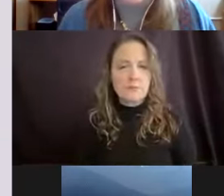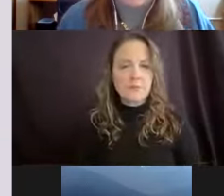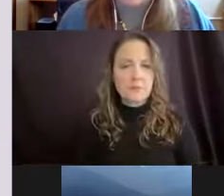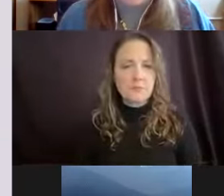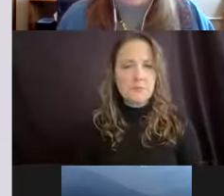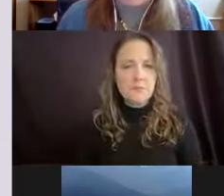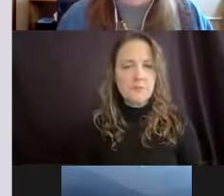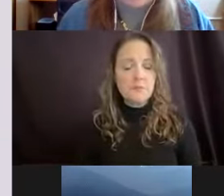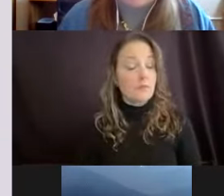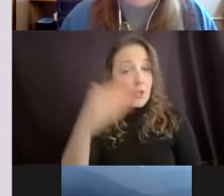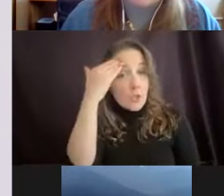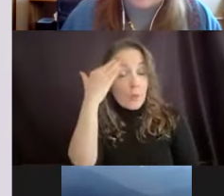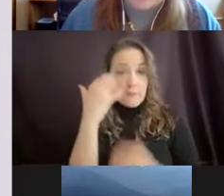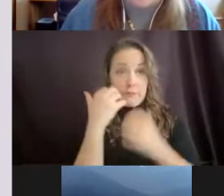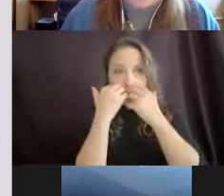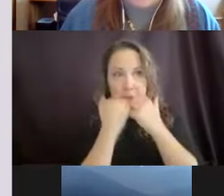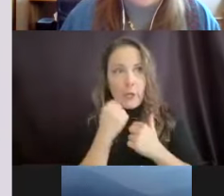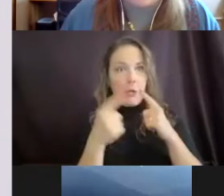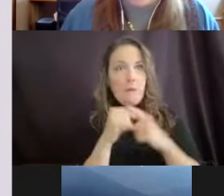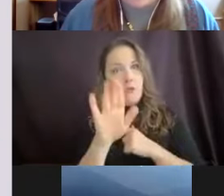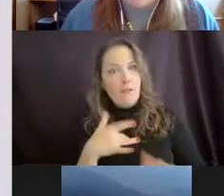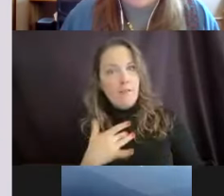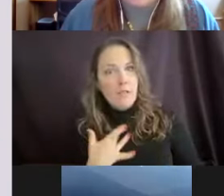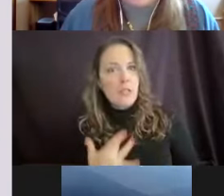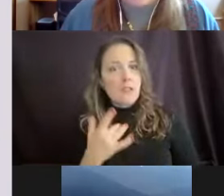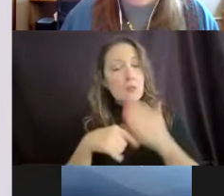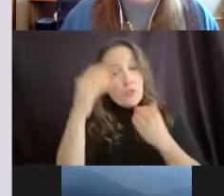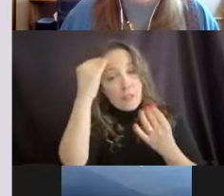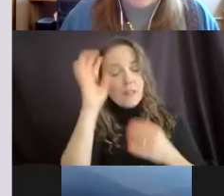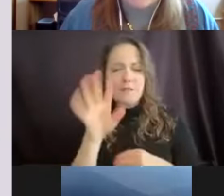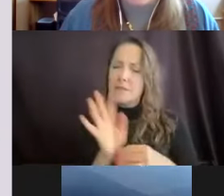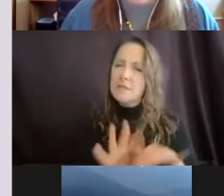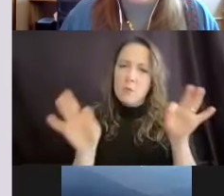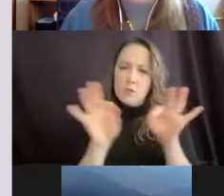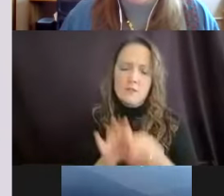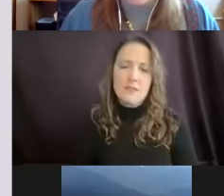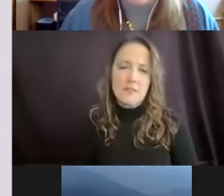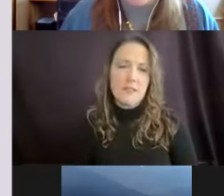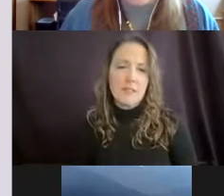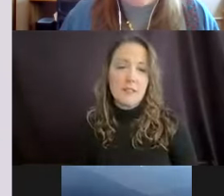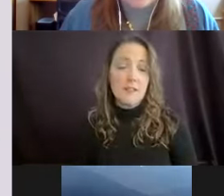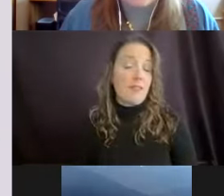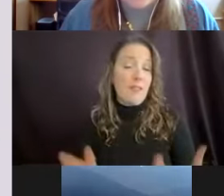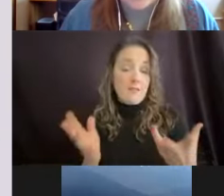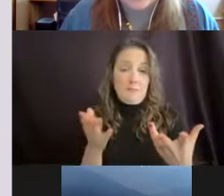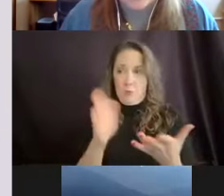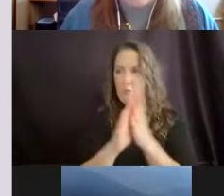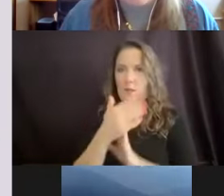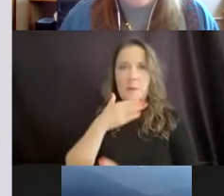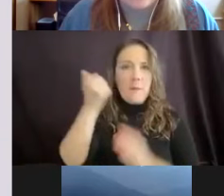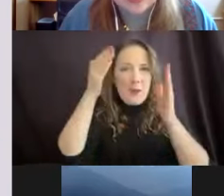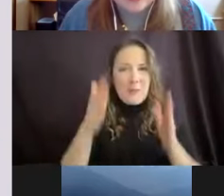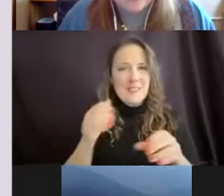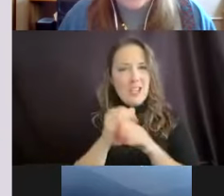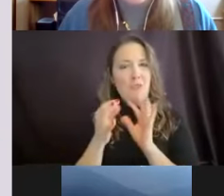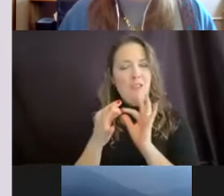knowing and caring about what other people are feeling and thinking is really important, and that makes you a better person to be in a relationship